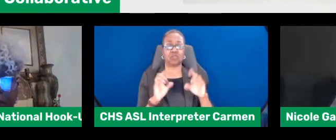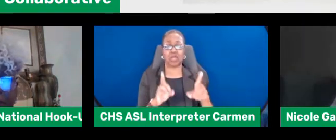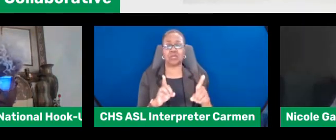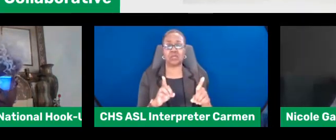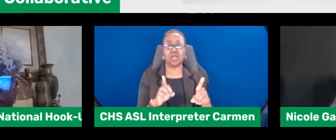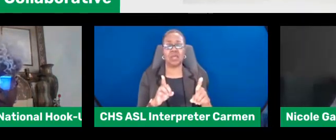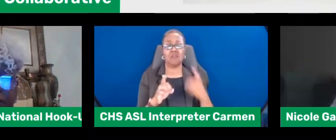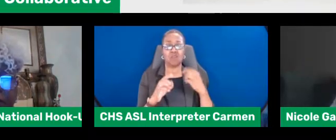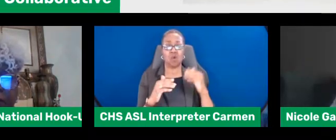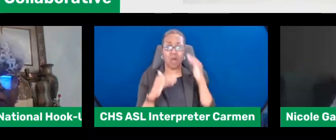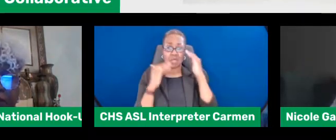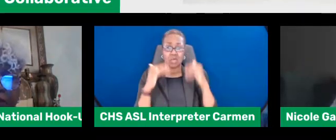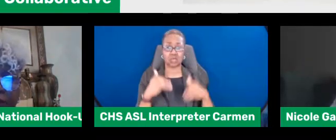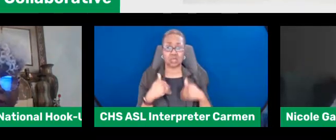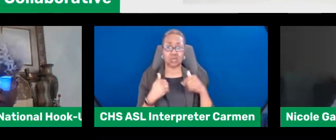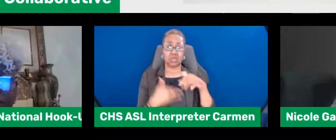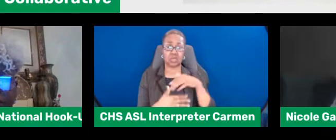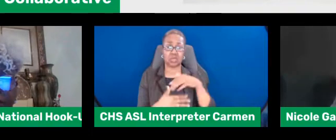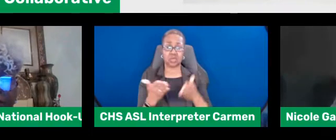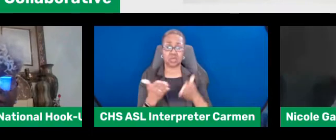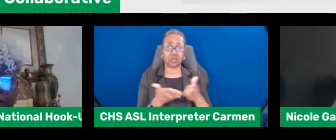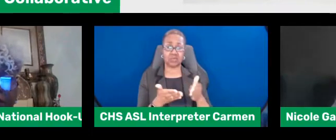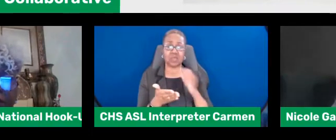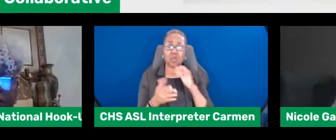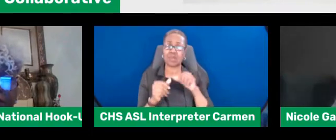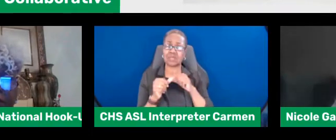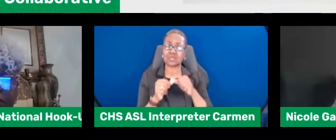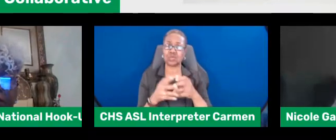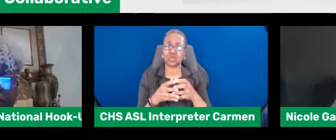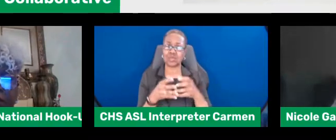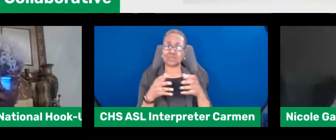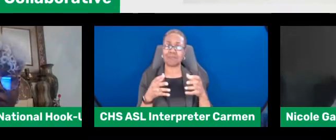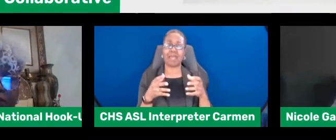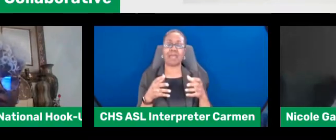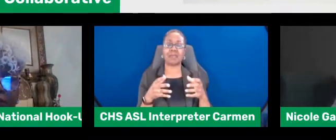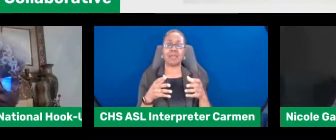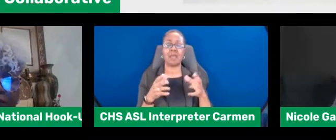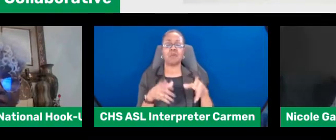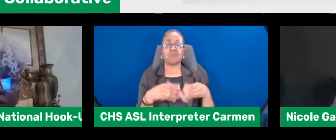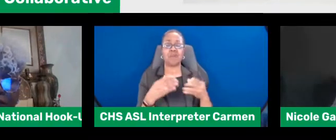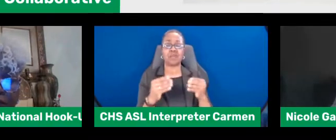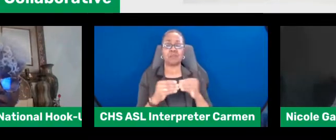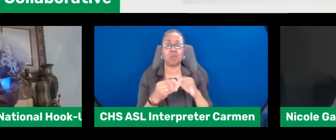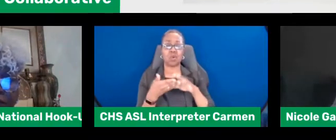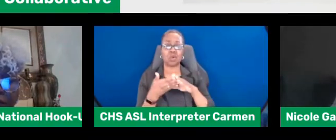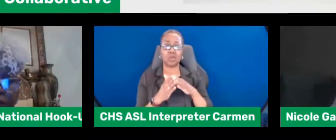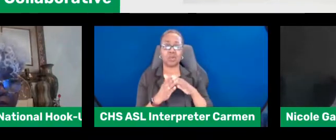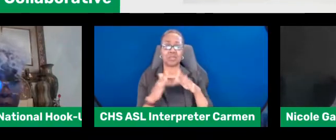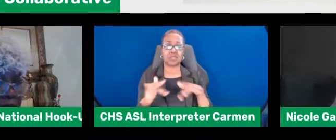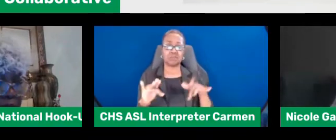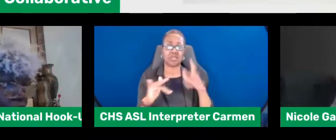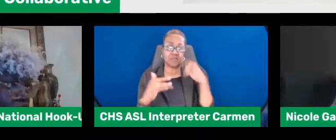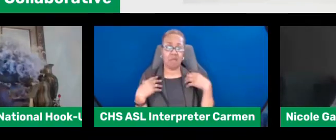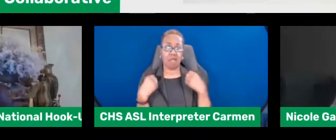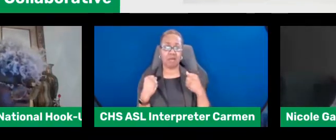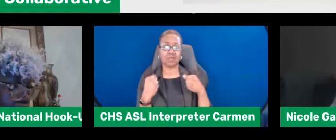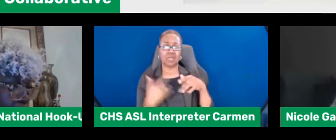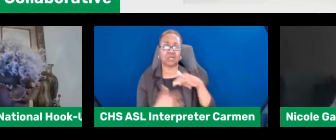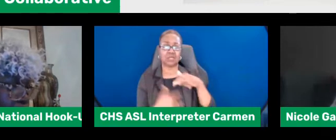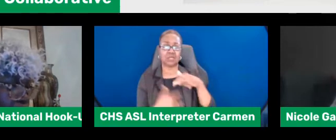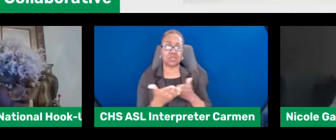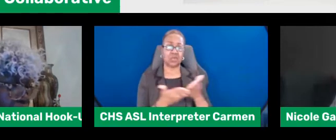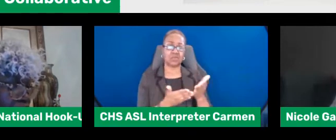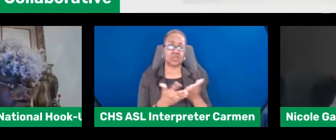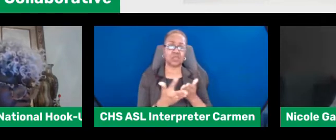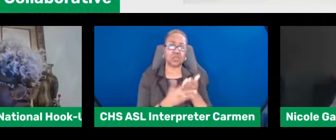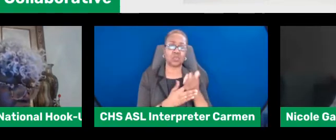social services, and we'll continue to expand on providing more community space for health and social services through those sites as